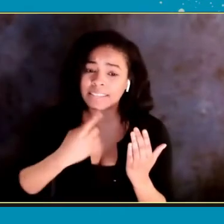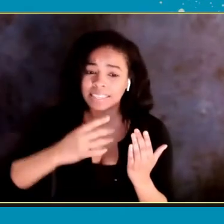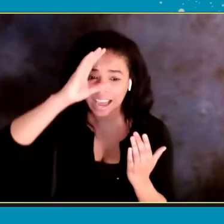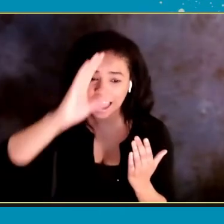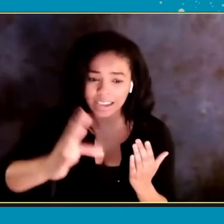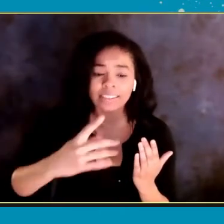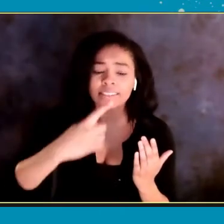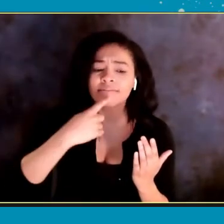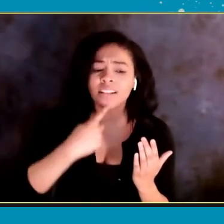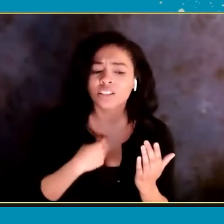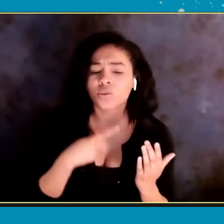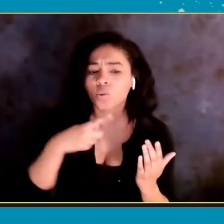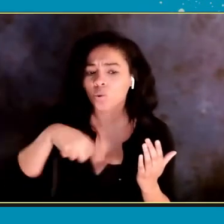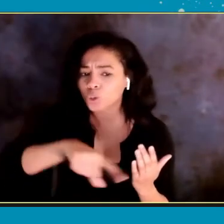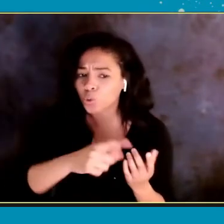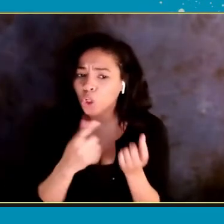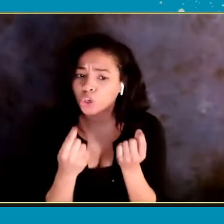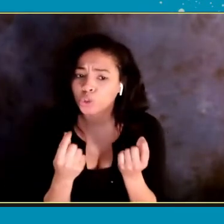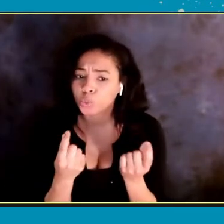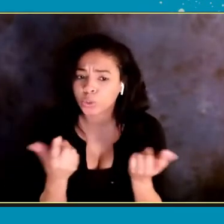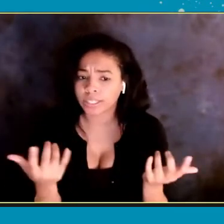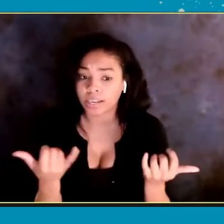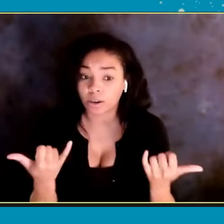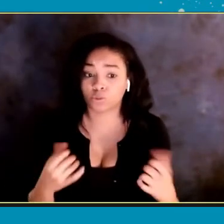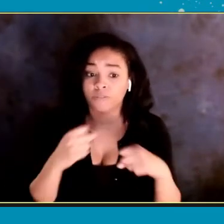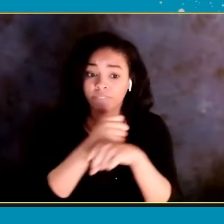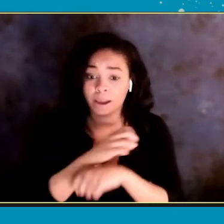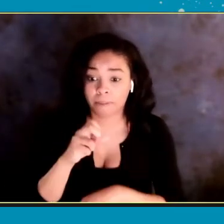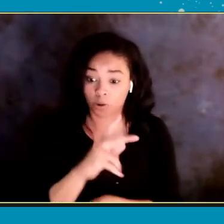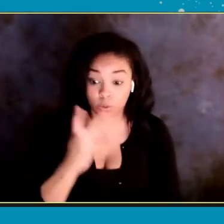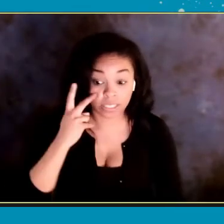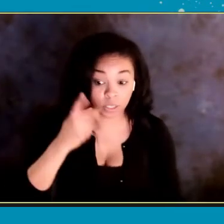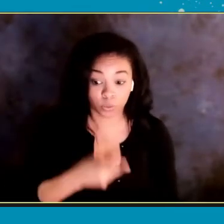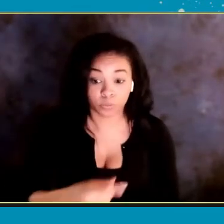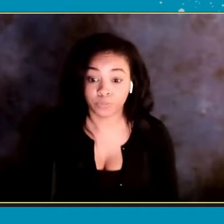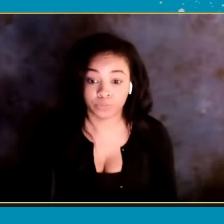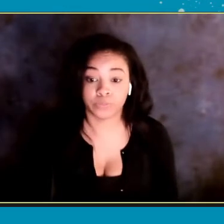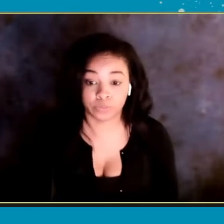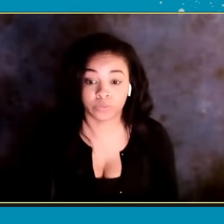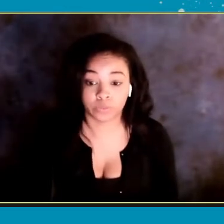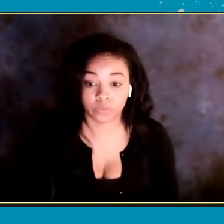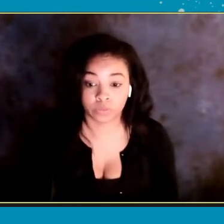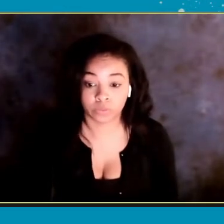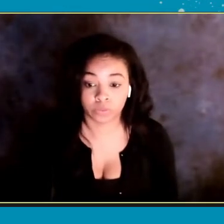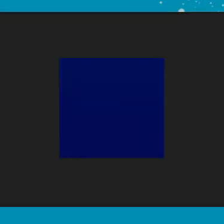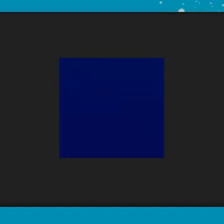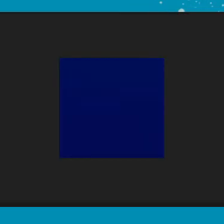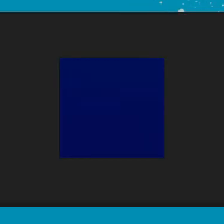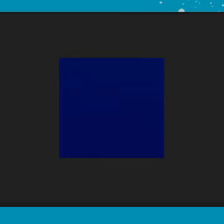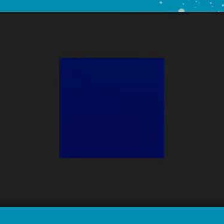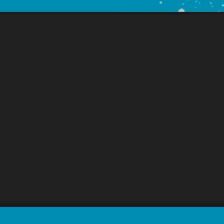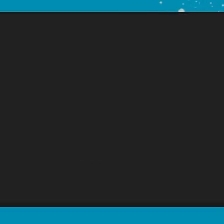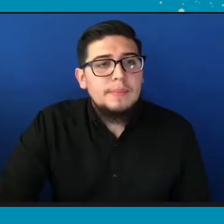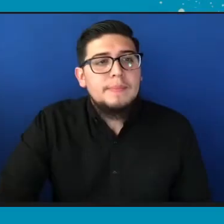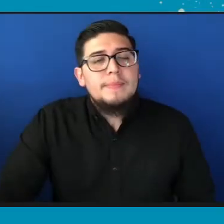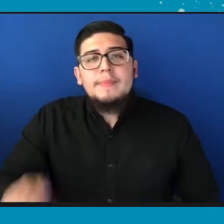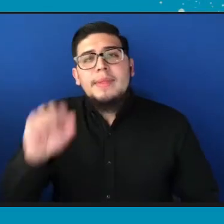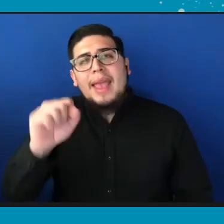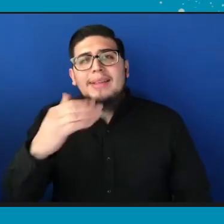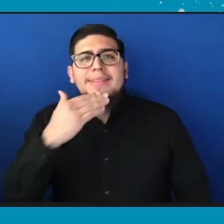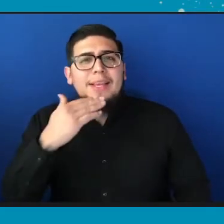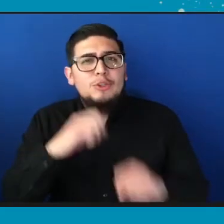are doing right now to fight back. We see you. Yeah, thank you so much for having me. And I am